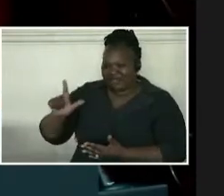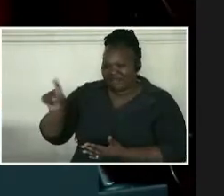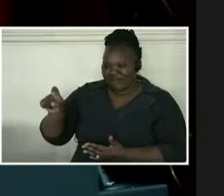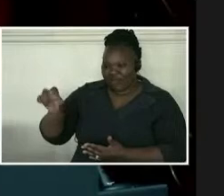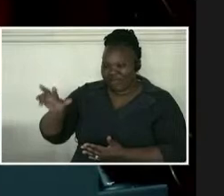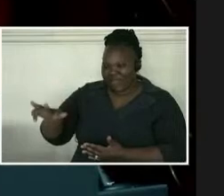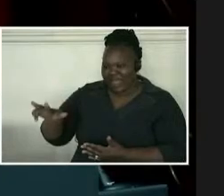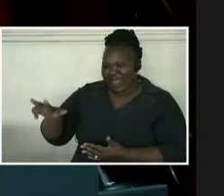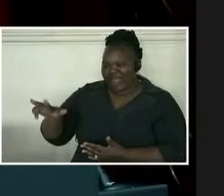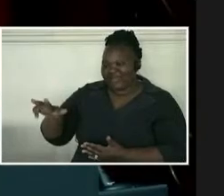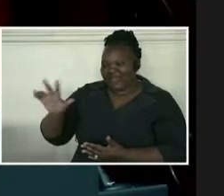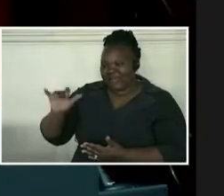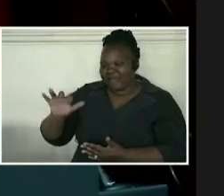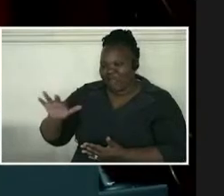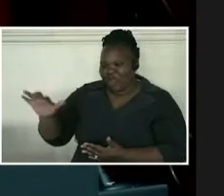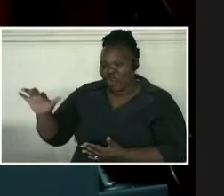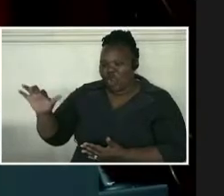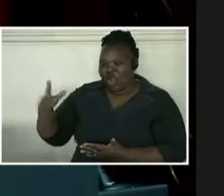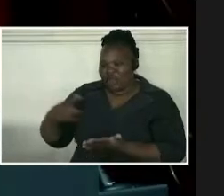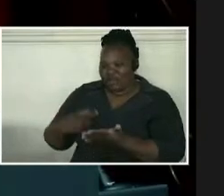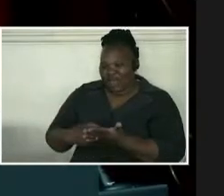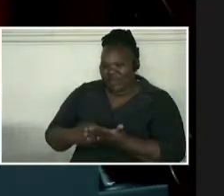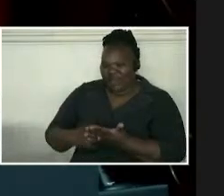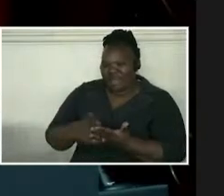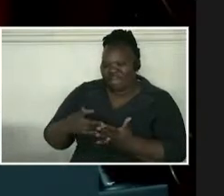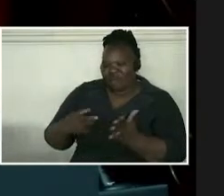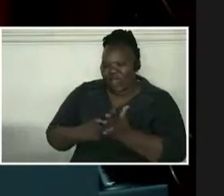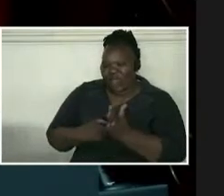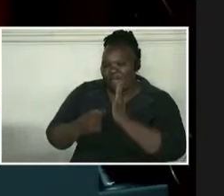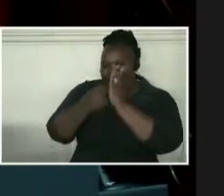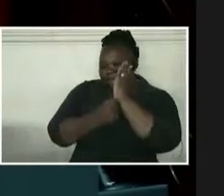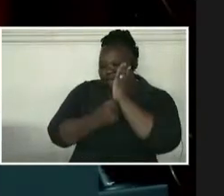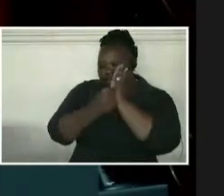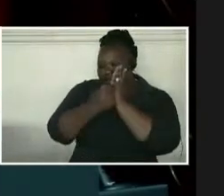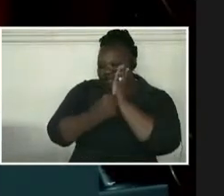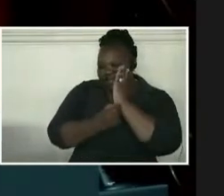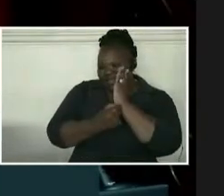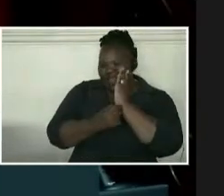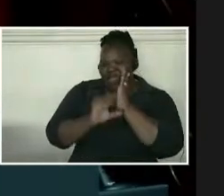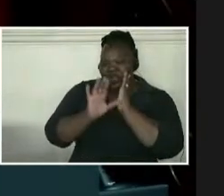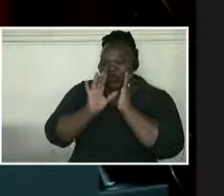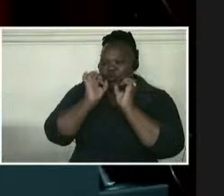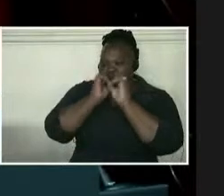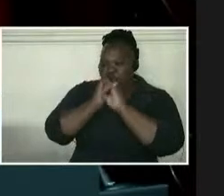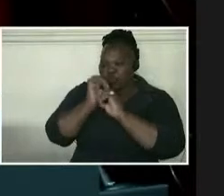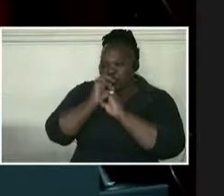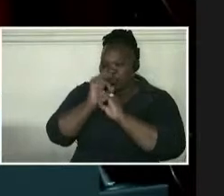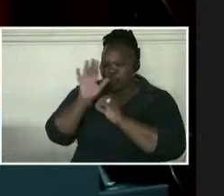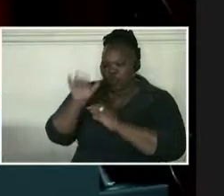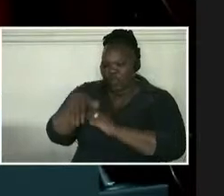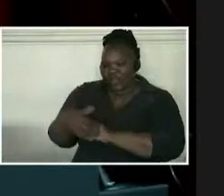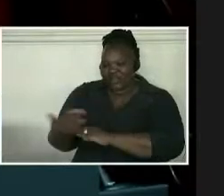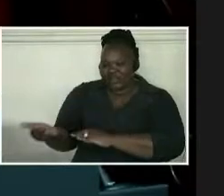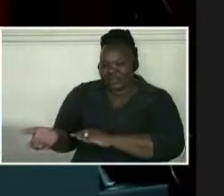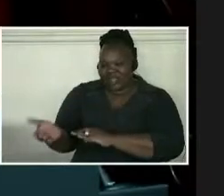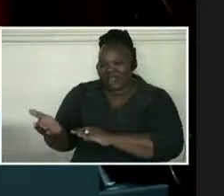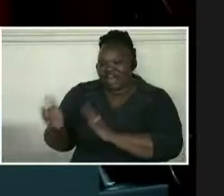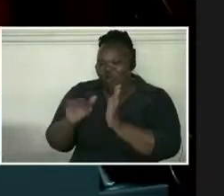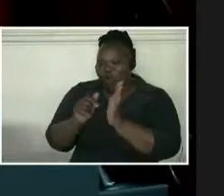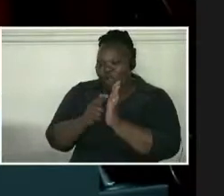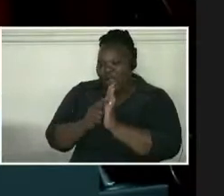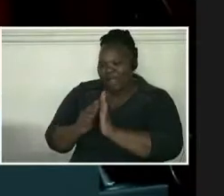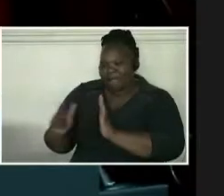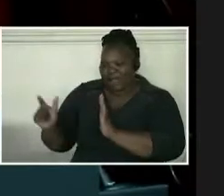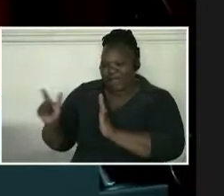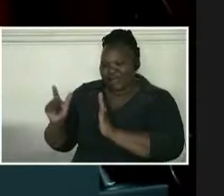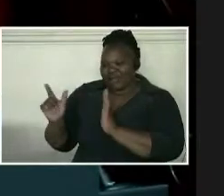million ran relating to the procurement of magazines but not a single magazine was delivered to a single library in the